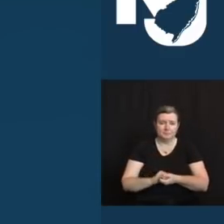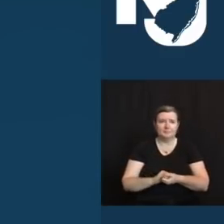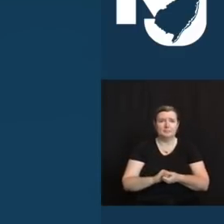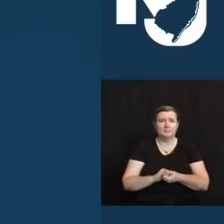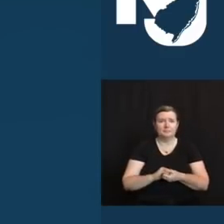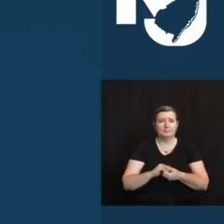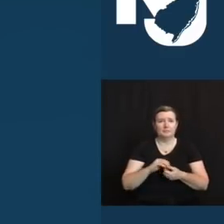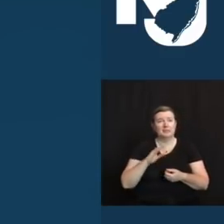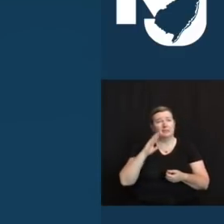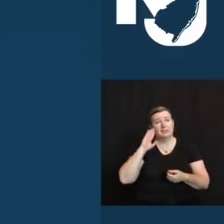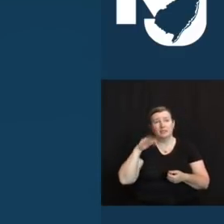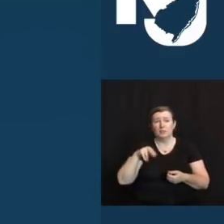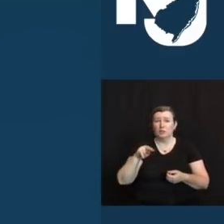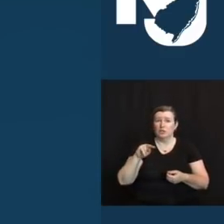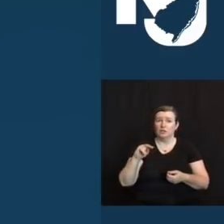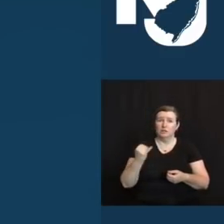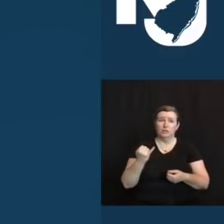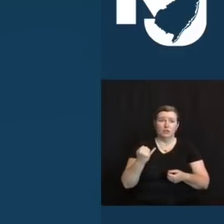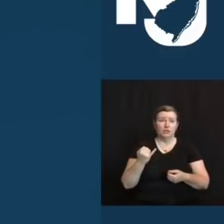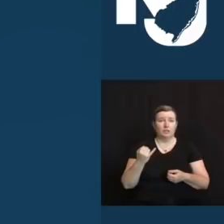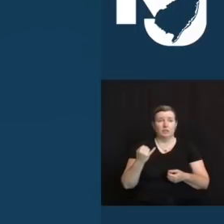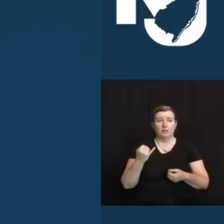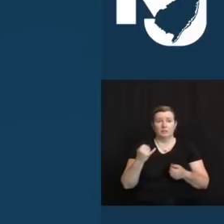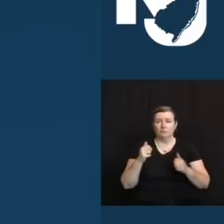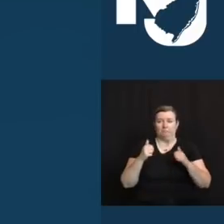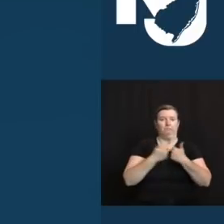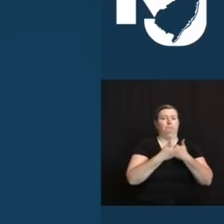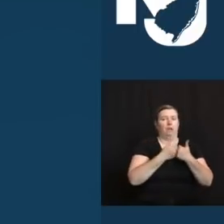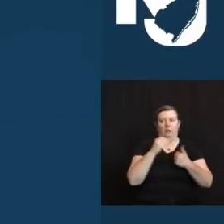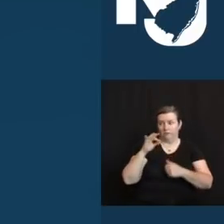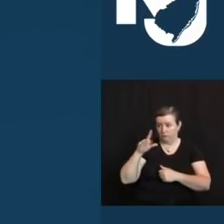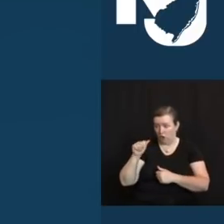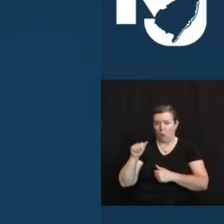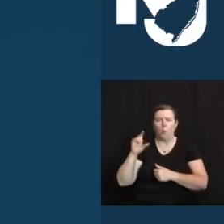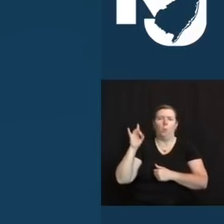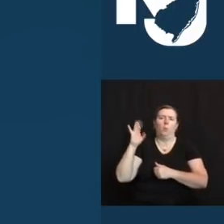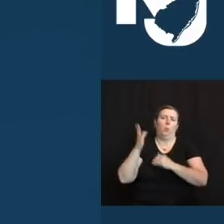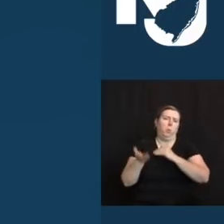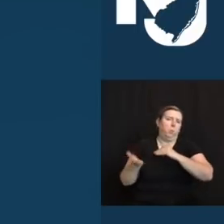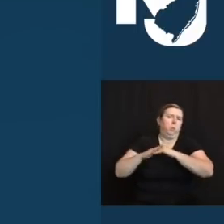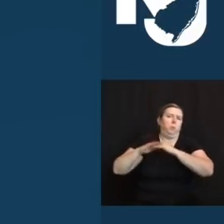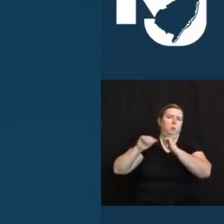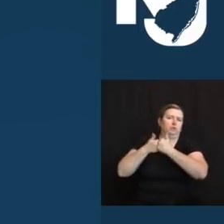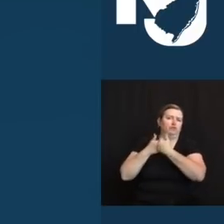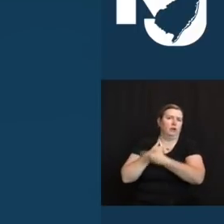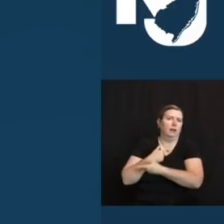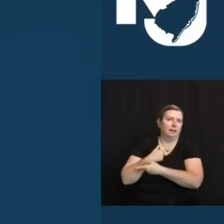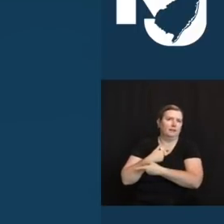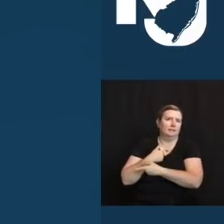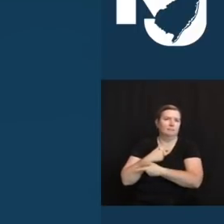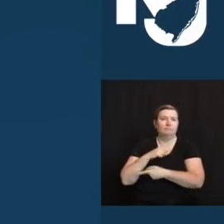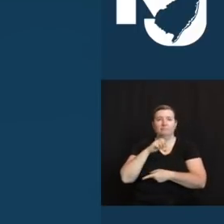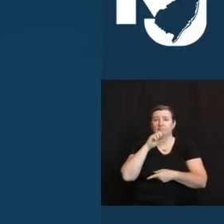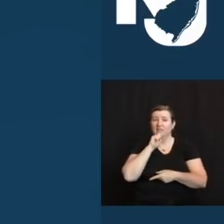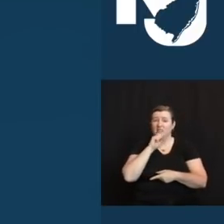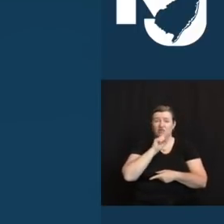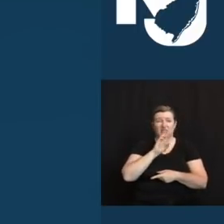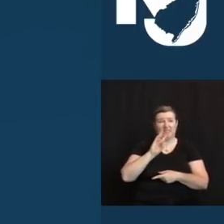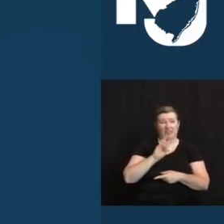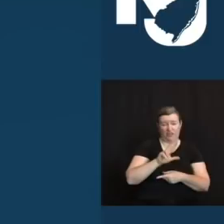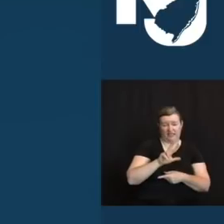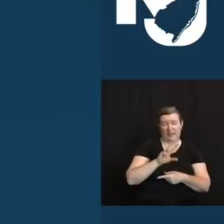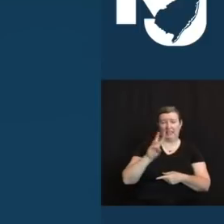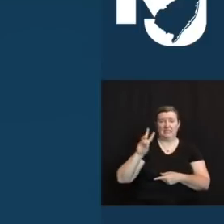now facing Florida. George and Gina were only 63 and 62 years